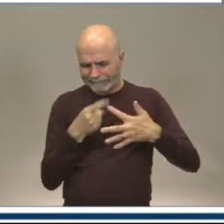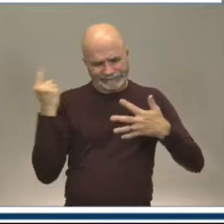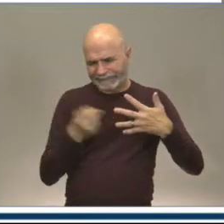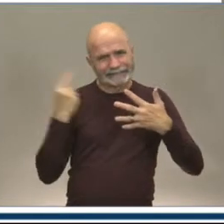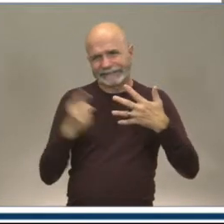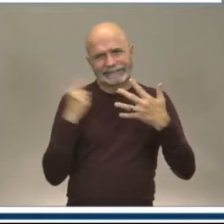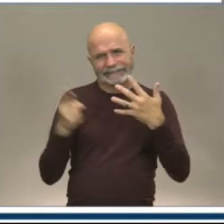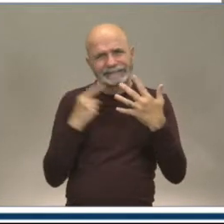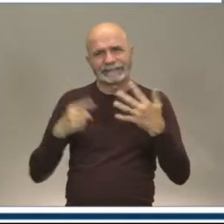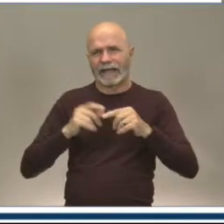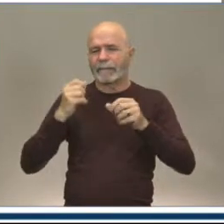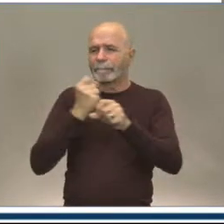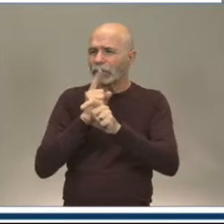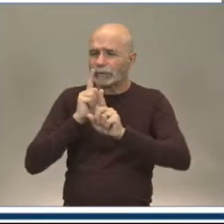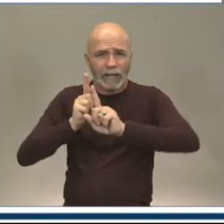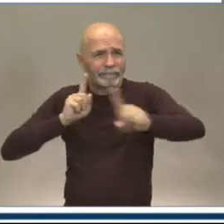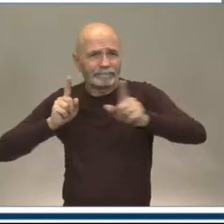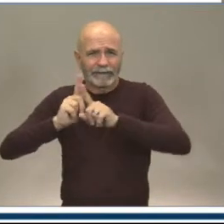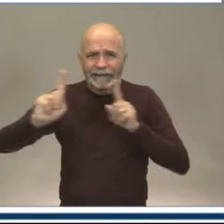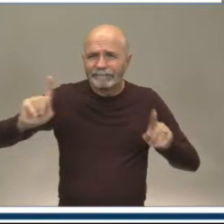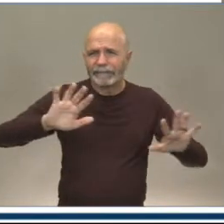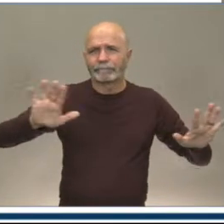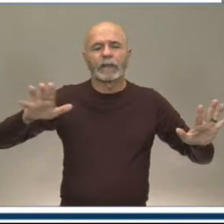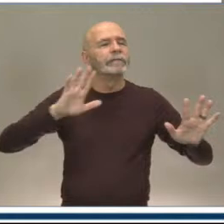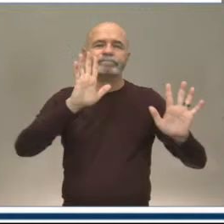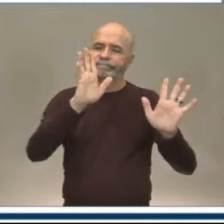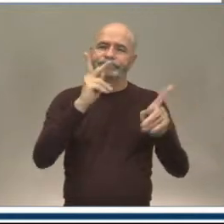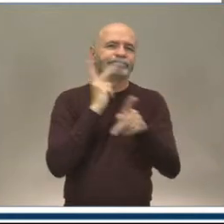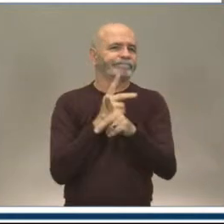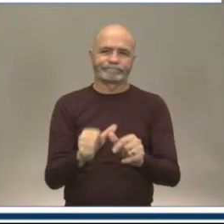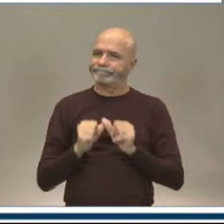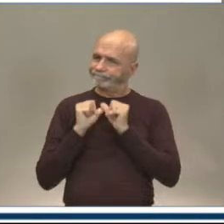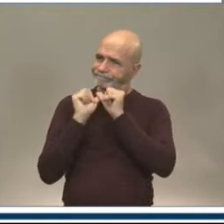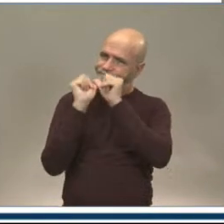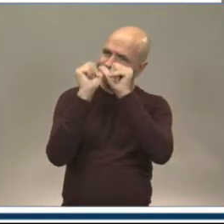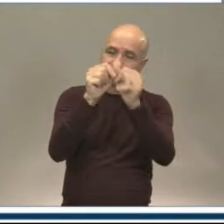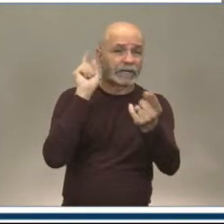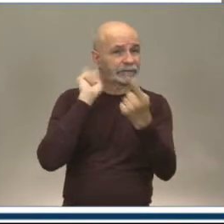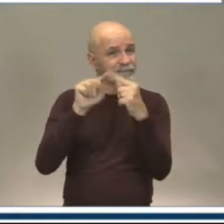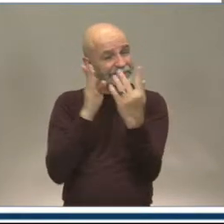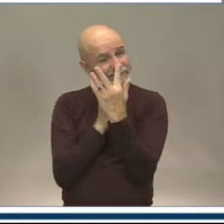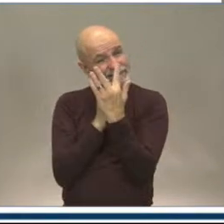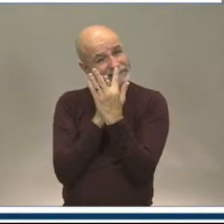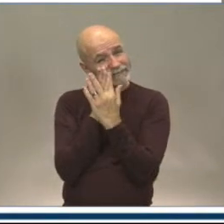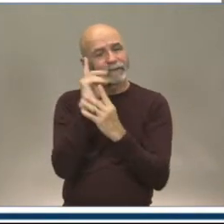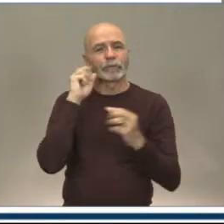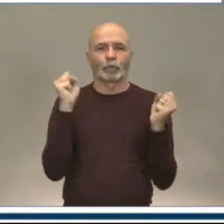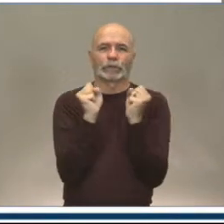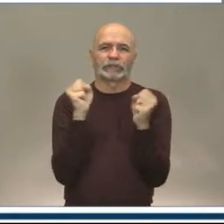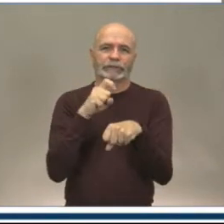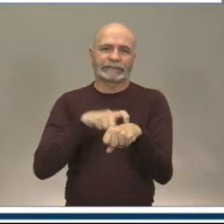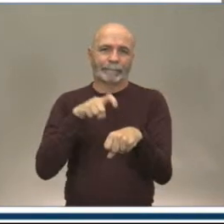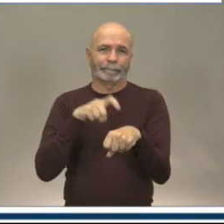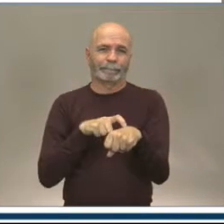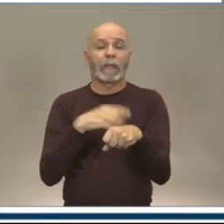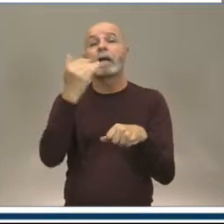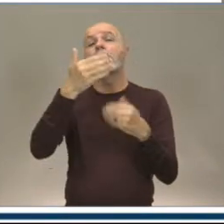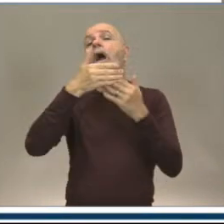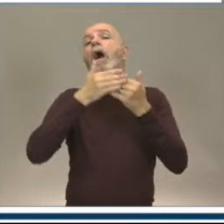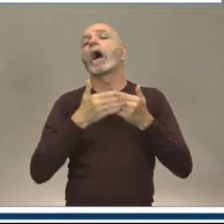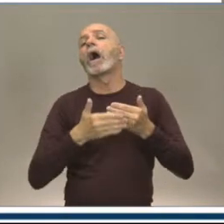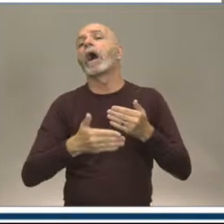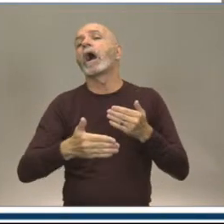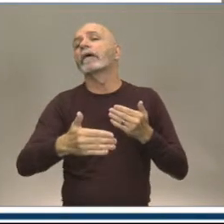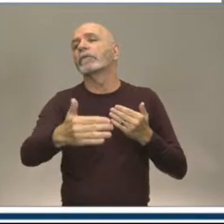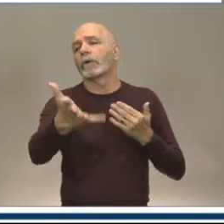measures. We need to continue that to get us safely through the winter months. And then we'll really start to look at where we're